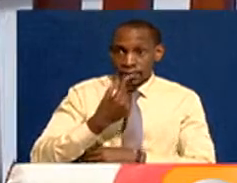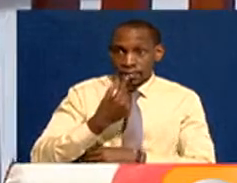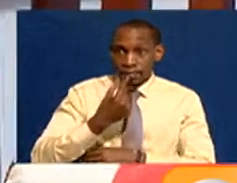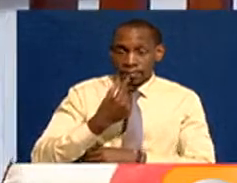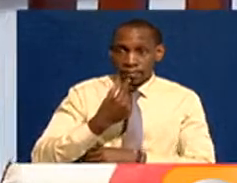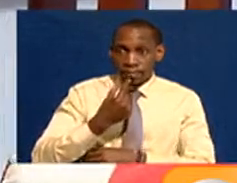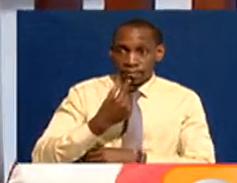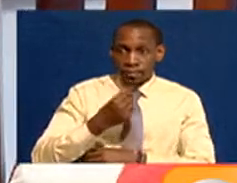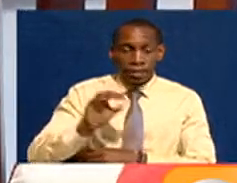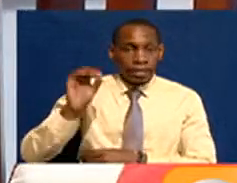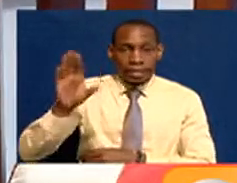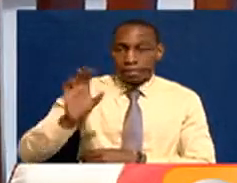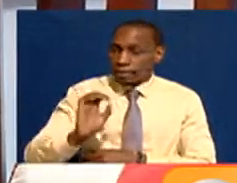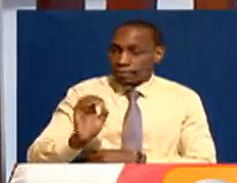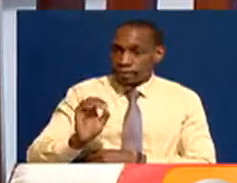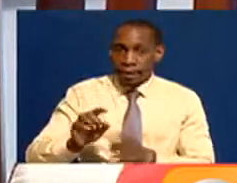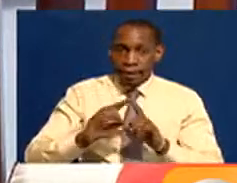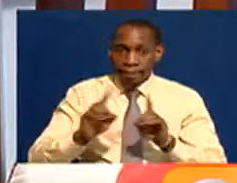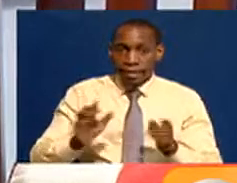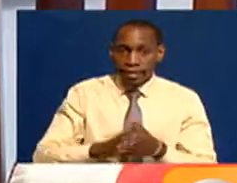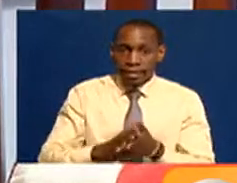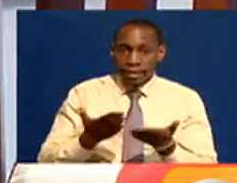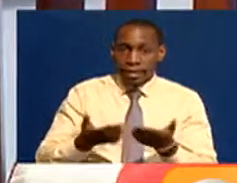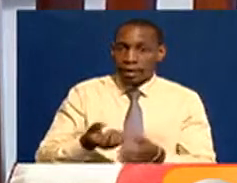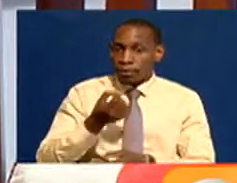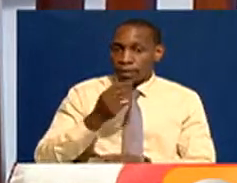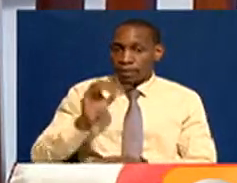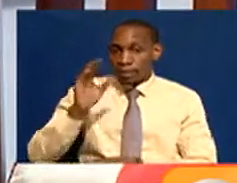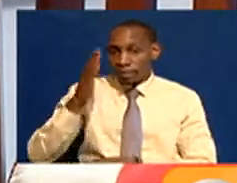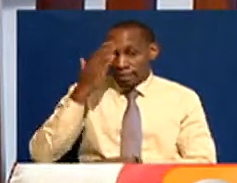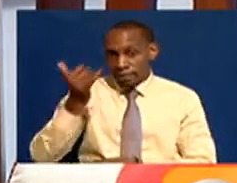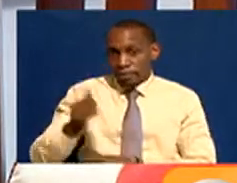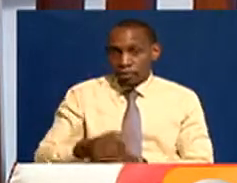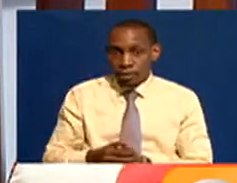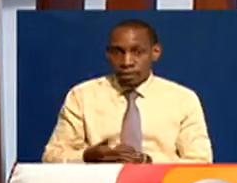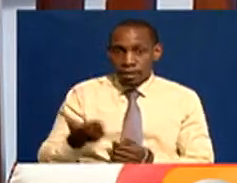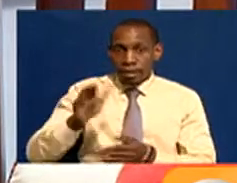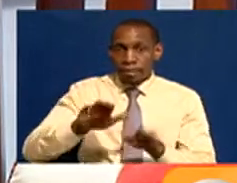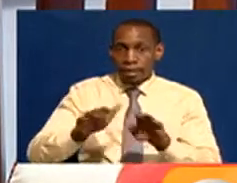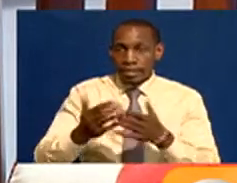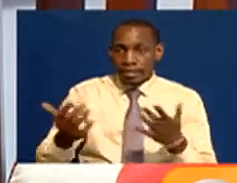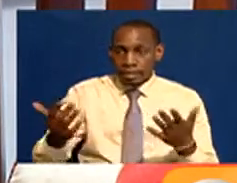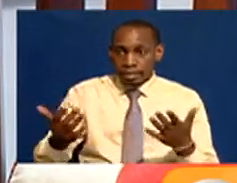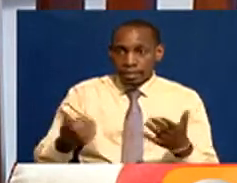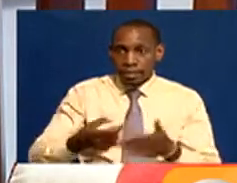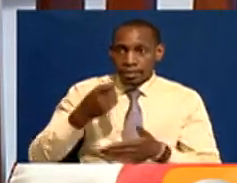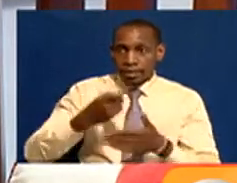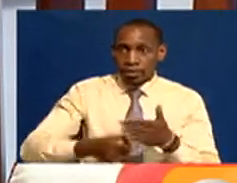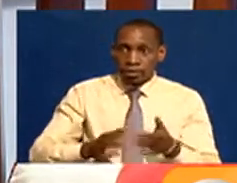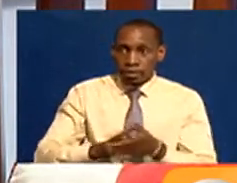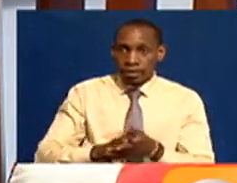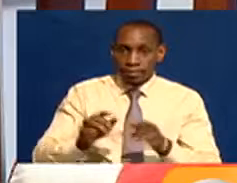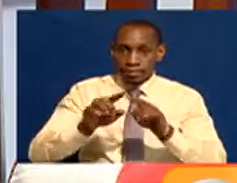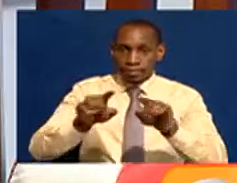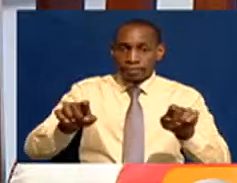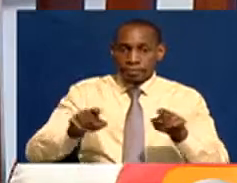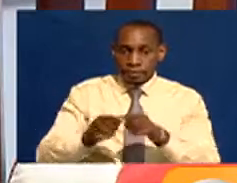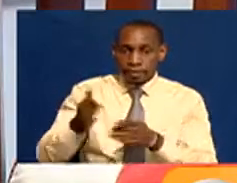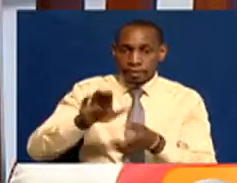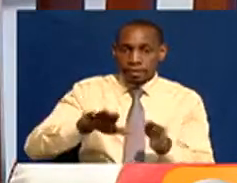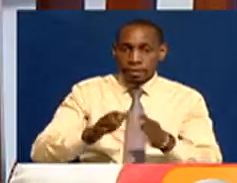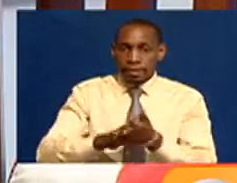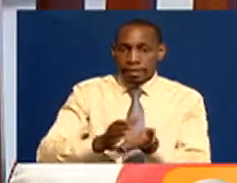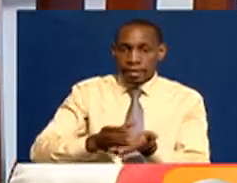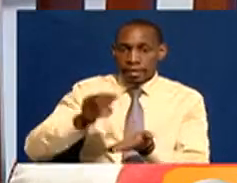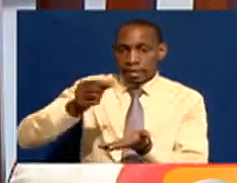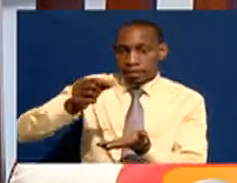not expensive, but what makes it expensive is the packaging material, the cost of the box and the bottle